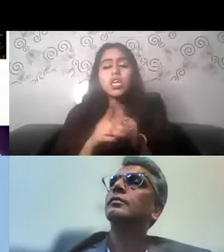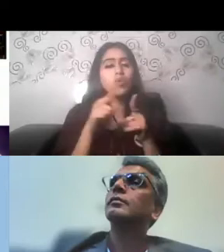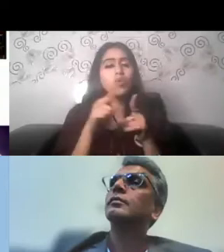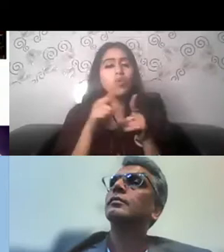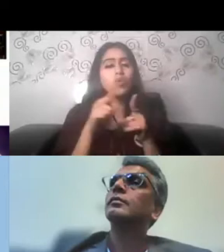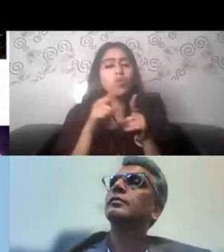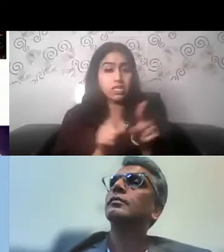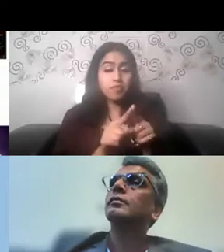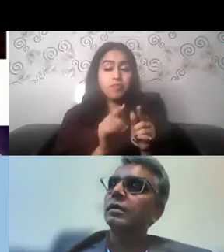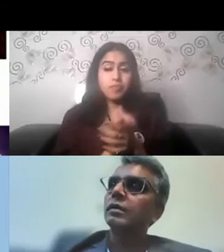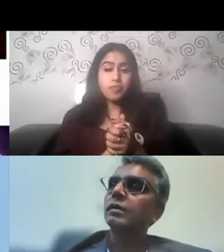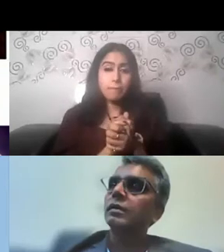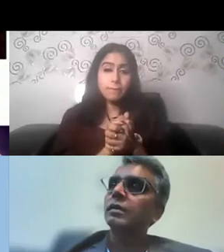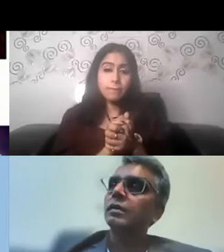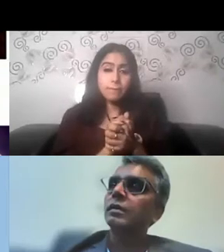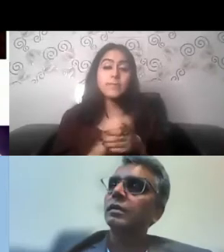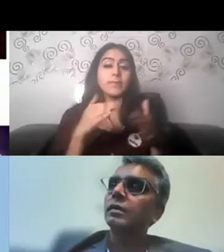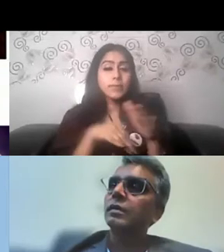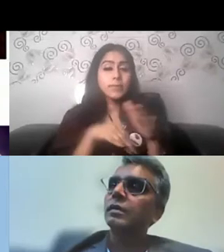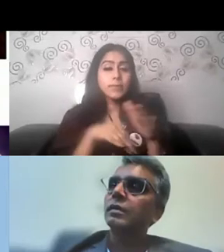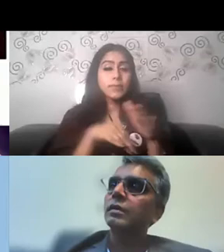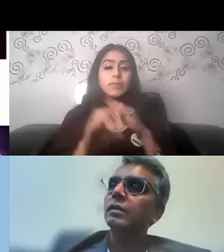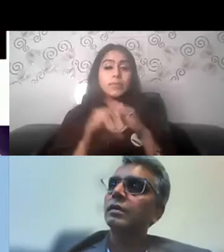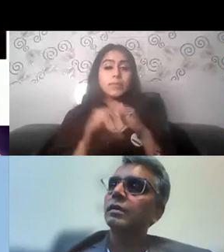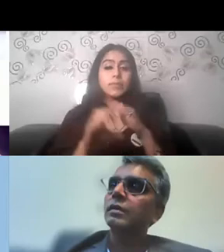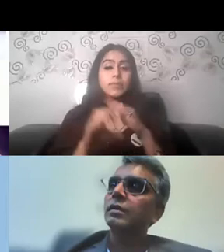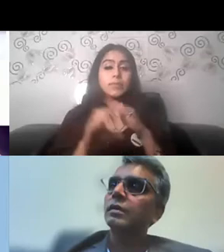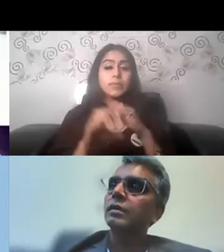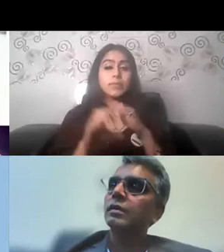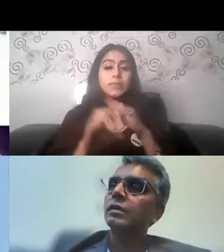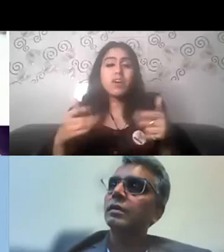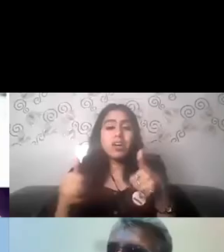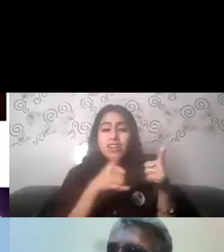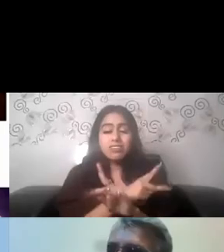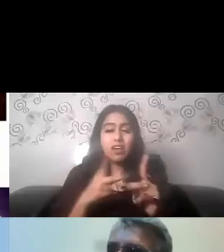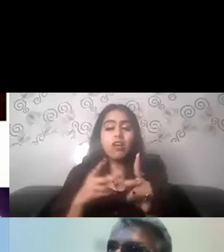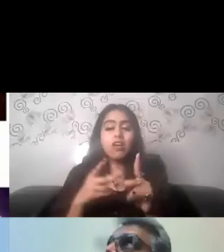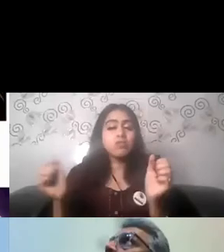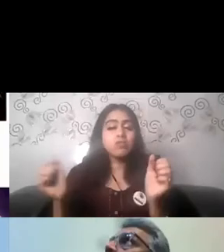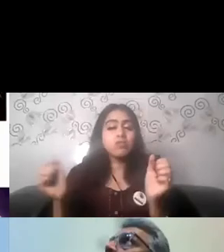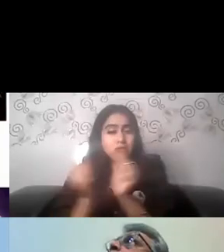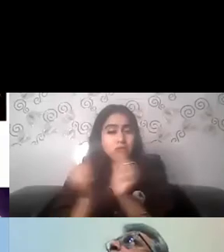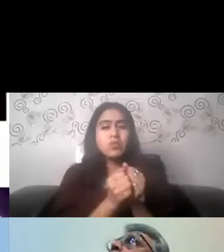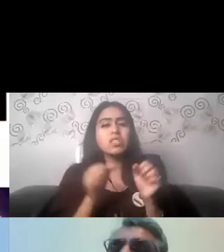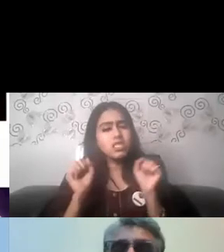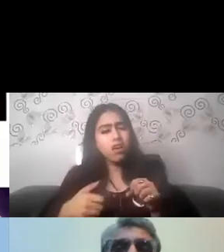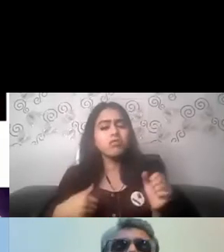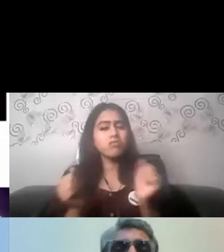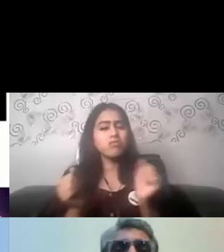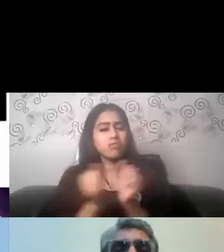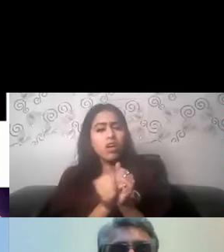to charities in marathons, and people that with me, they used to run for cancer because